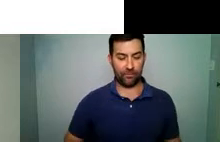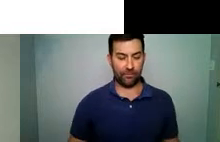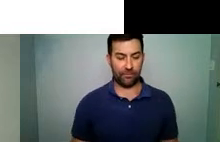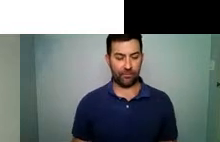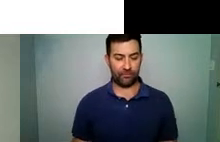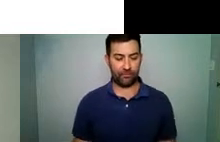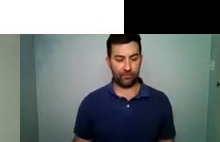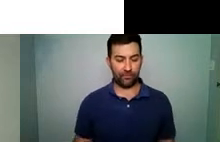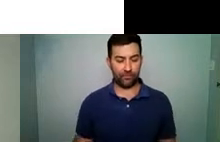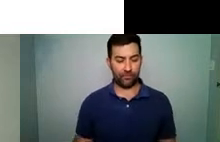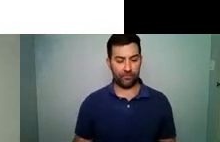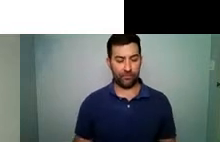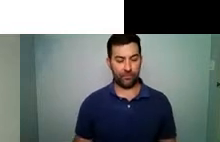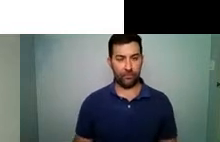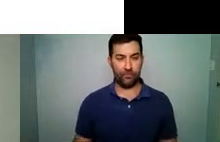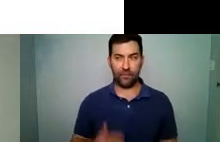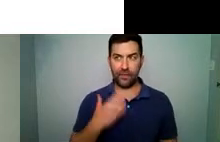Thanks.